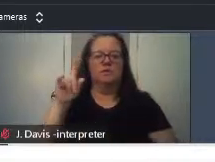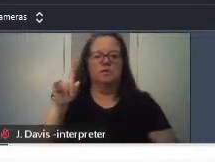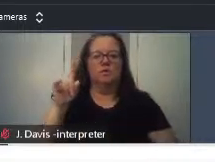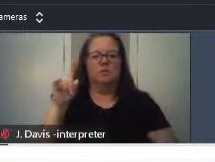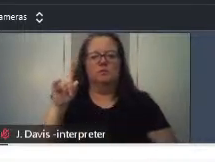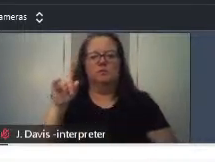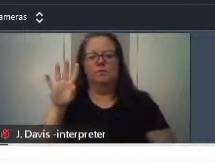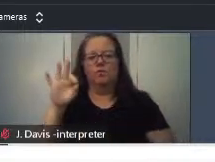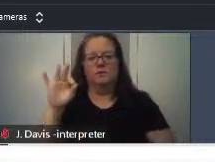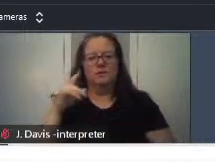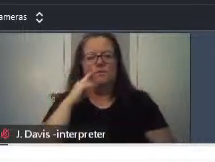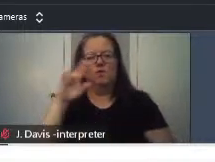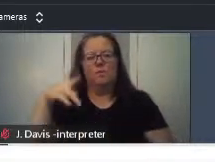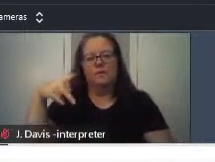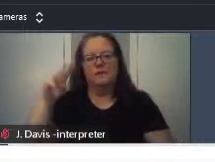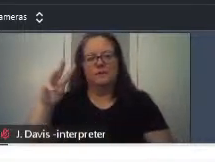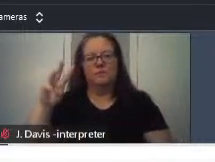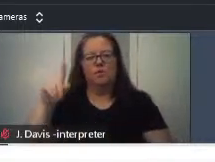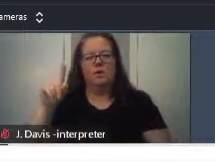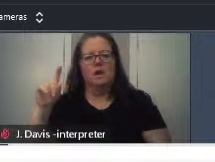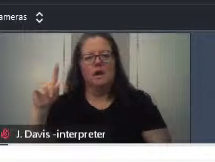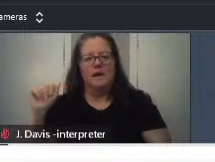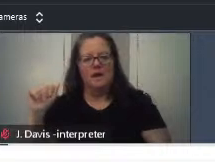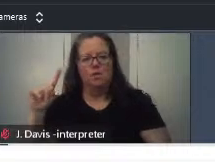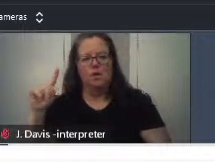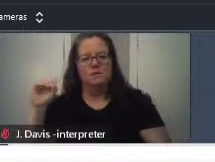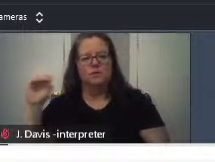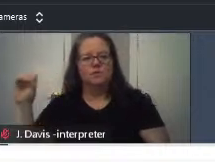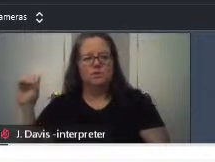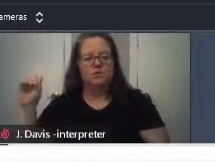$271,019.41 for project number PW18100,